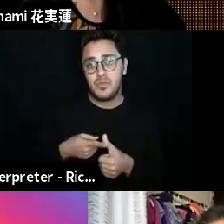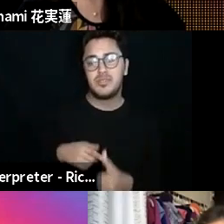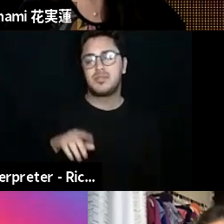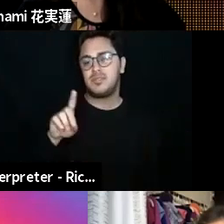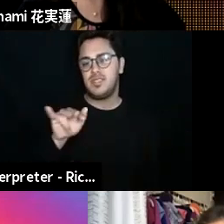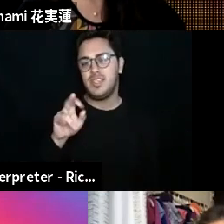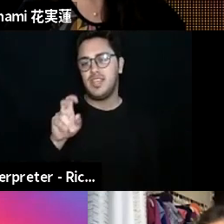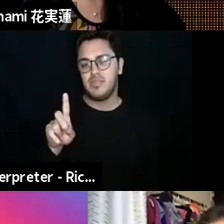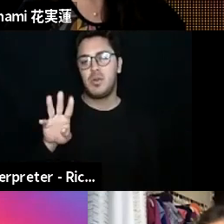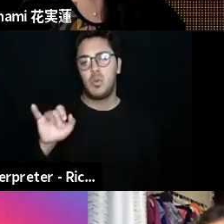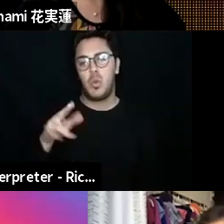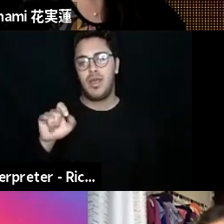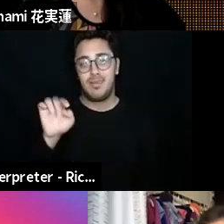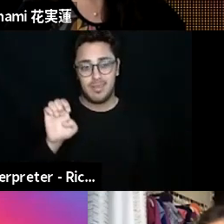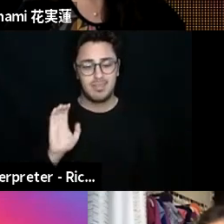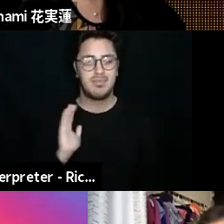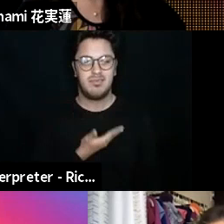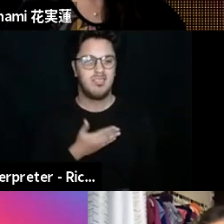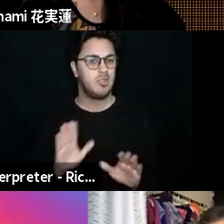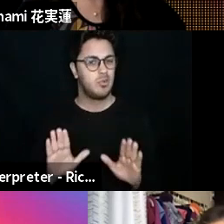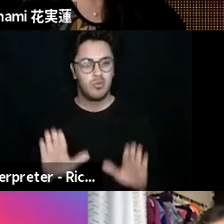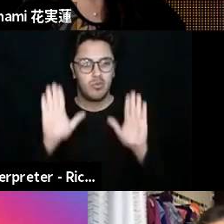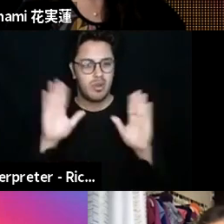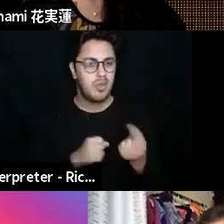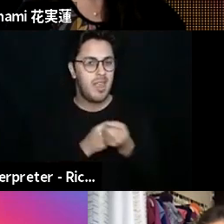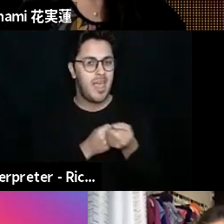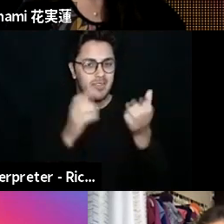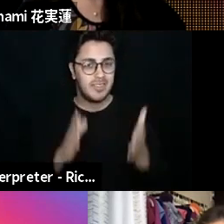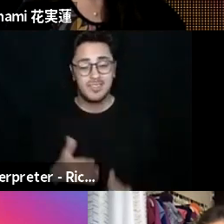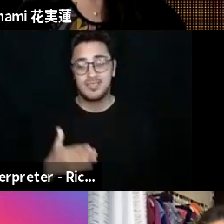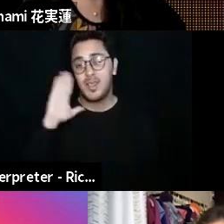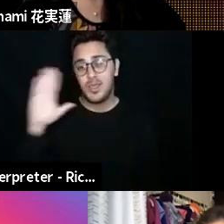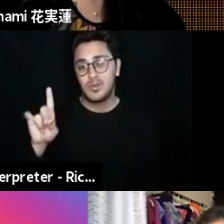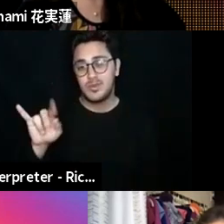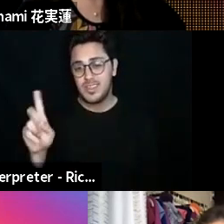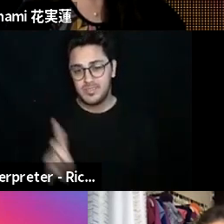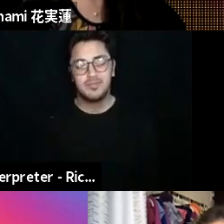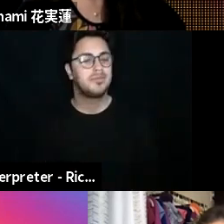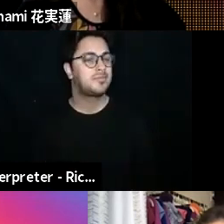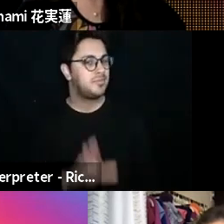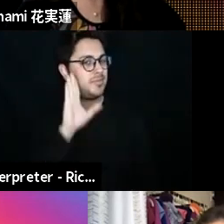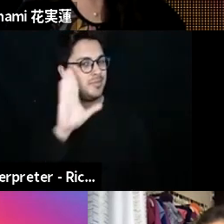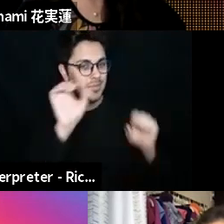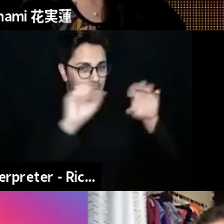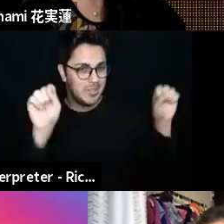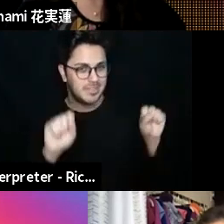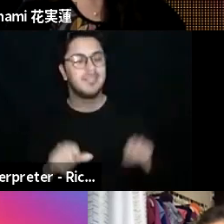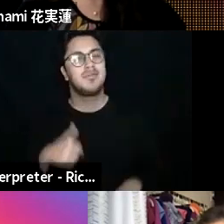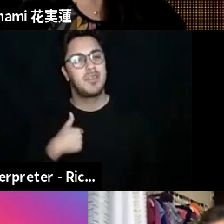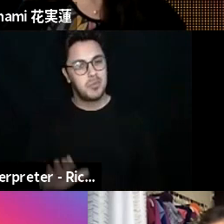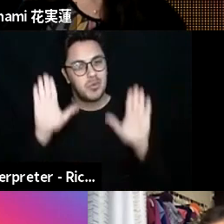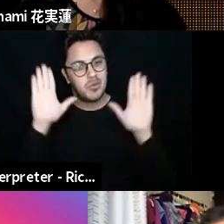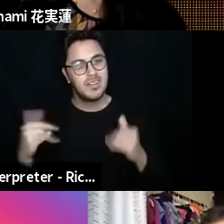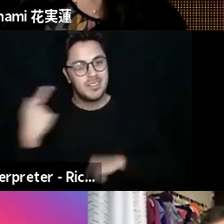White, who is an incredible advocate. Hello, David. How are you? Hello, Madam President. I am great today